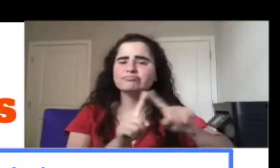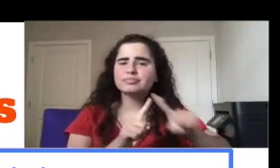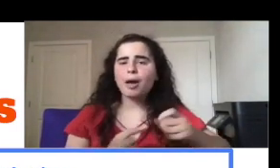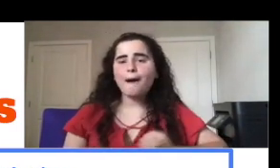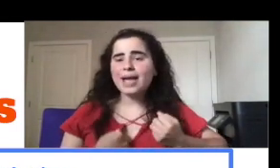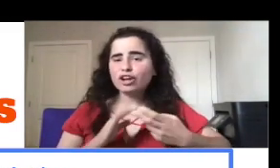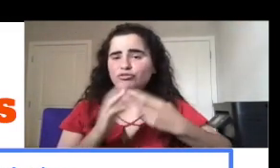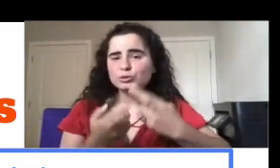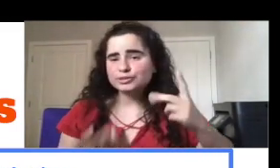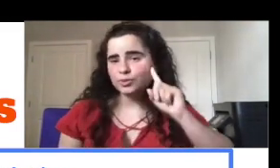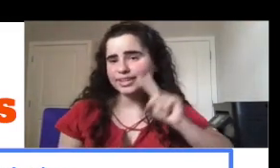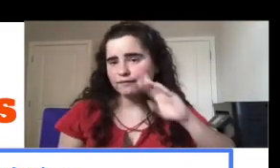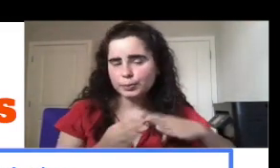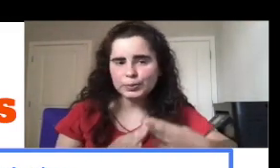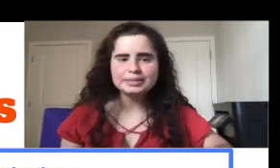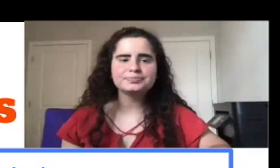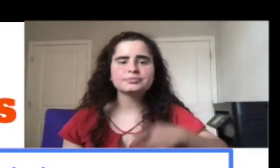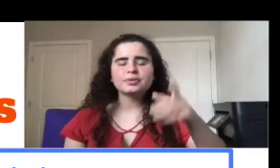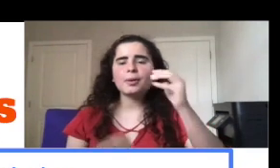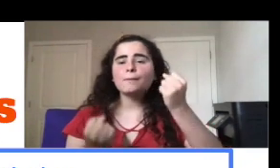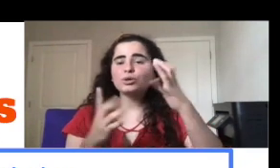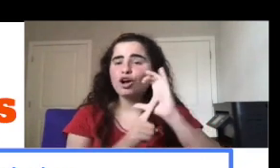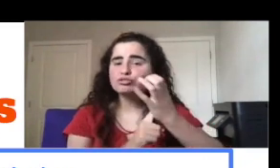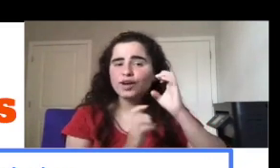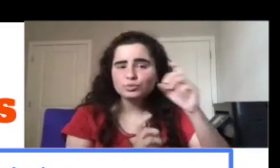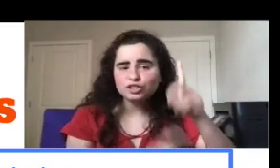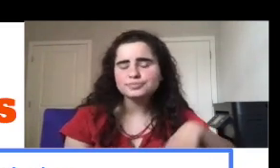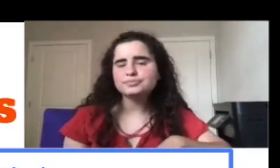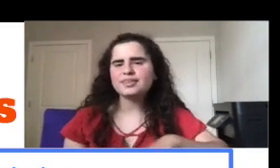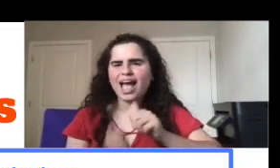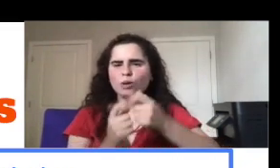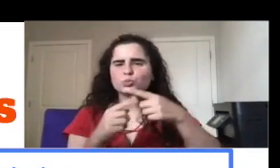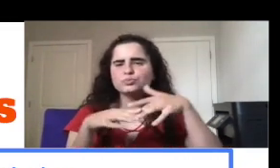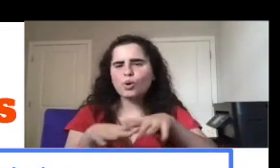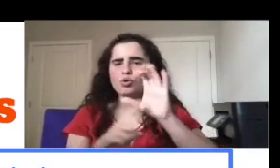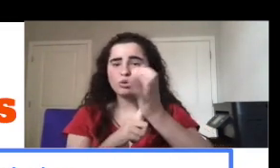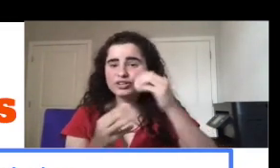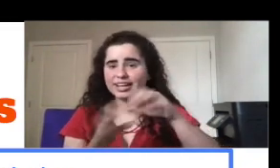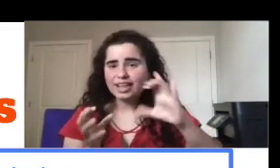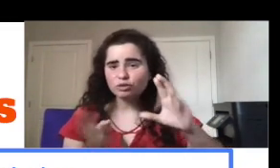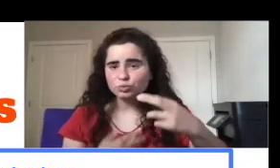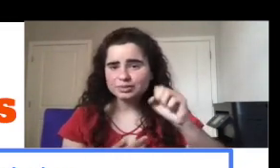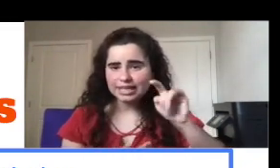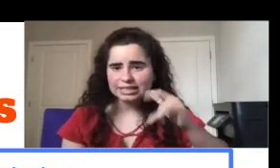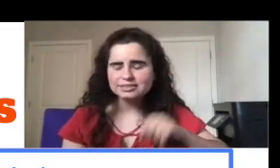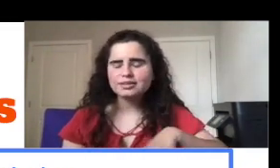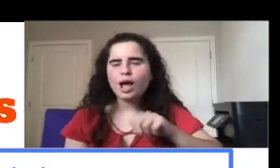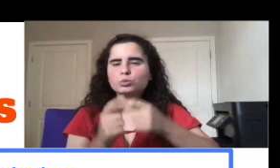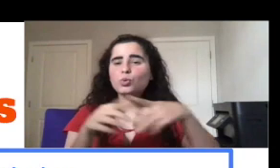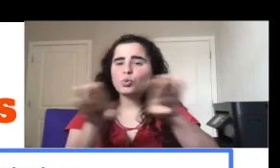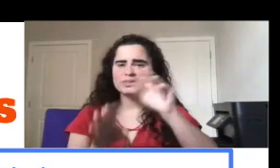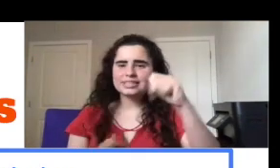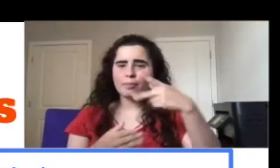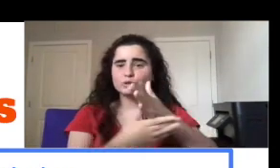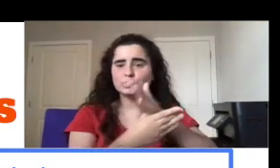There are a lot of resources that focus on Black, Indigenous, people of color. It's important to provide cultural